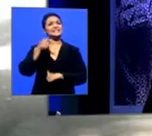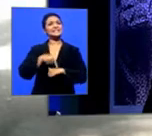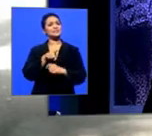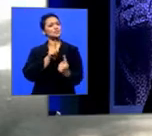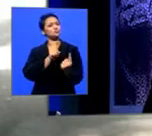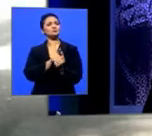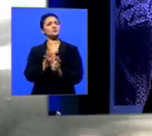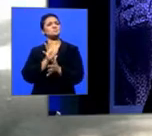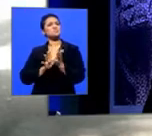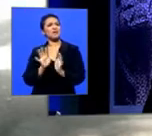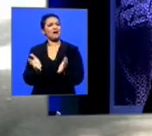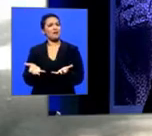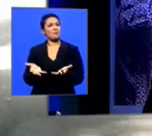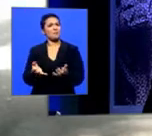Mandela?